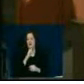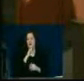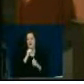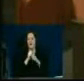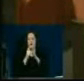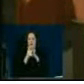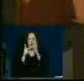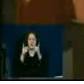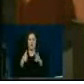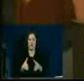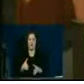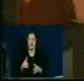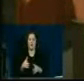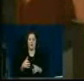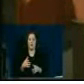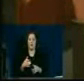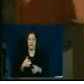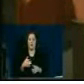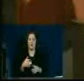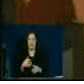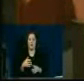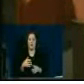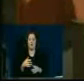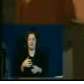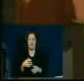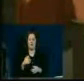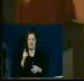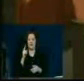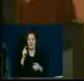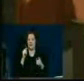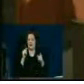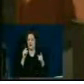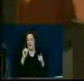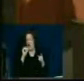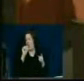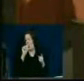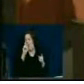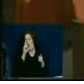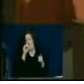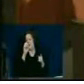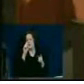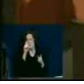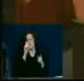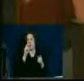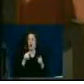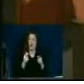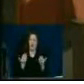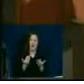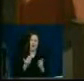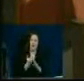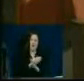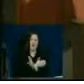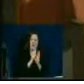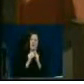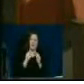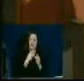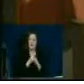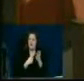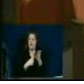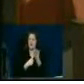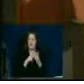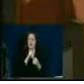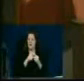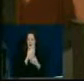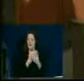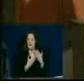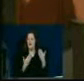director, Thomas, over here, or Armstrong, I'm sorry, over here before the meeting, and we talked about some